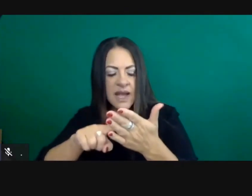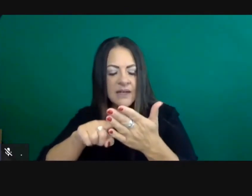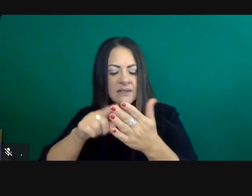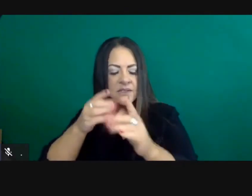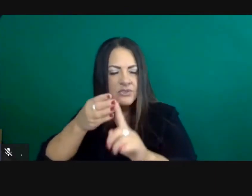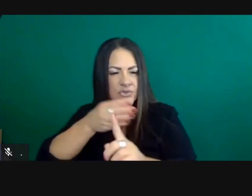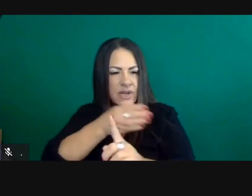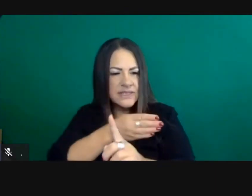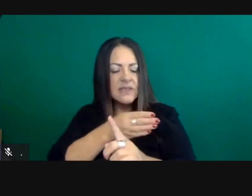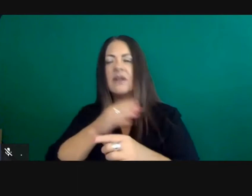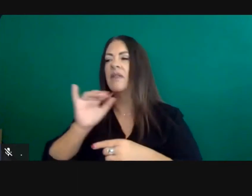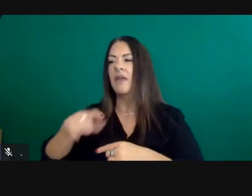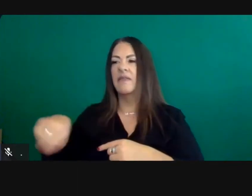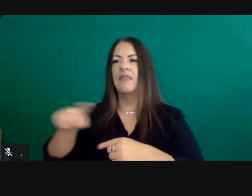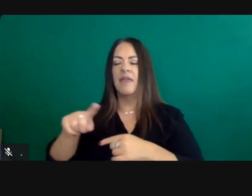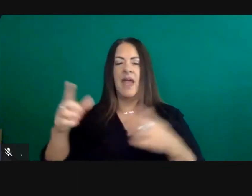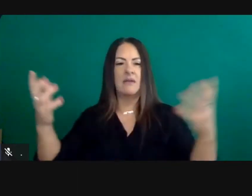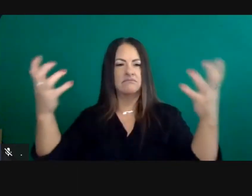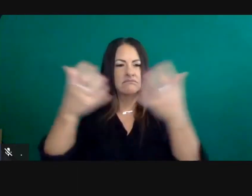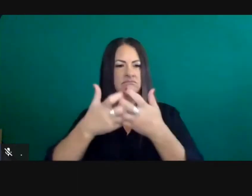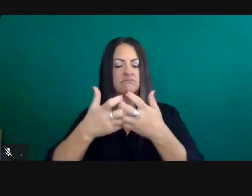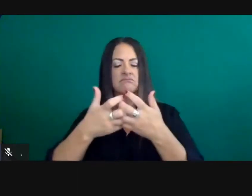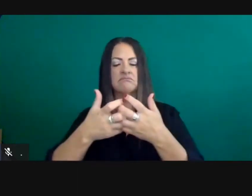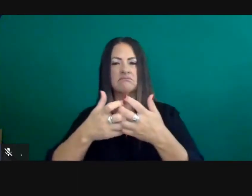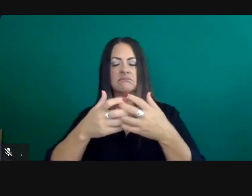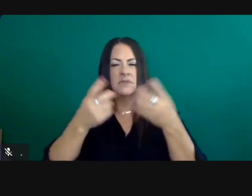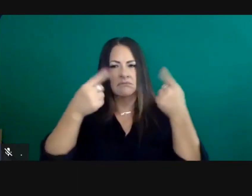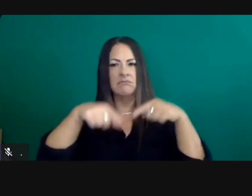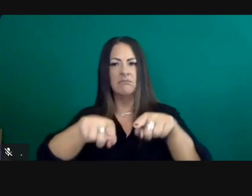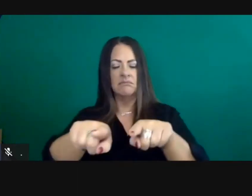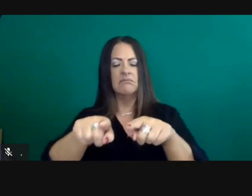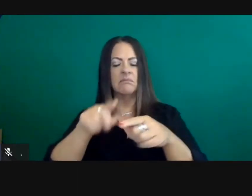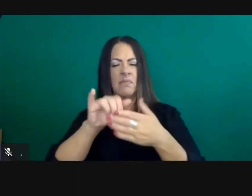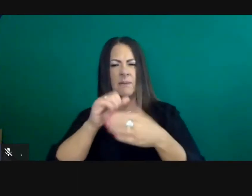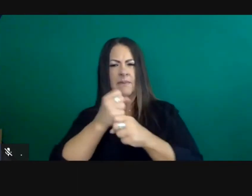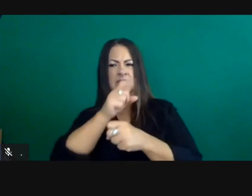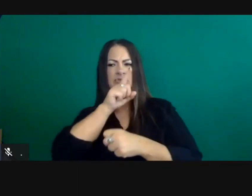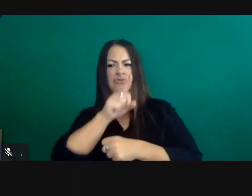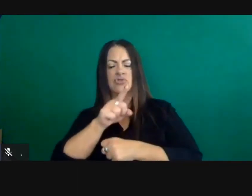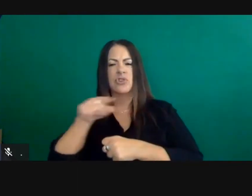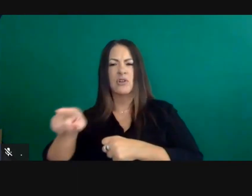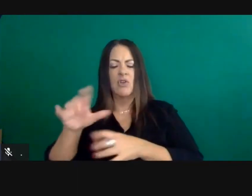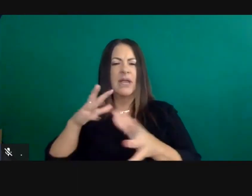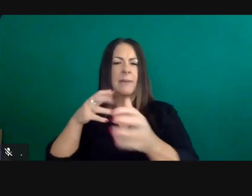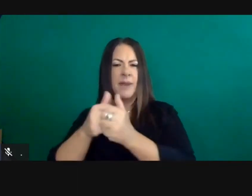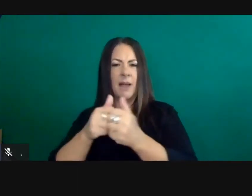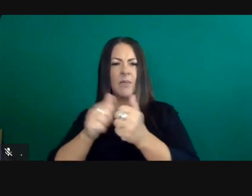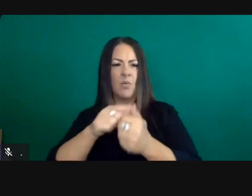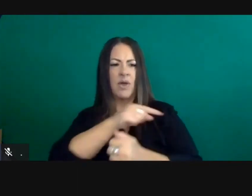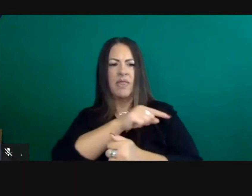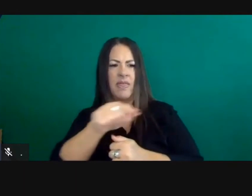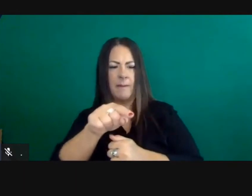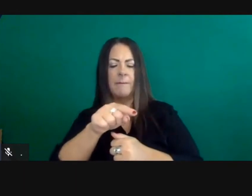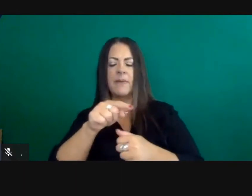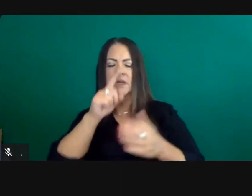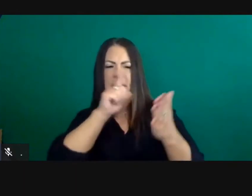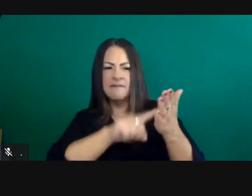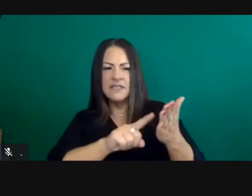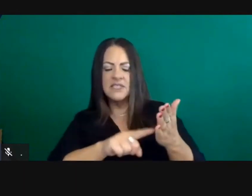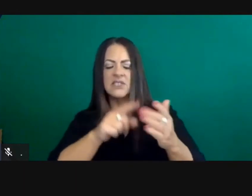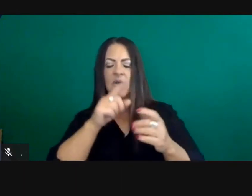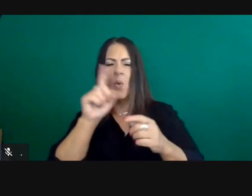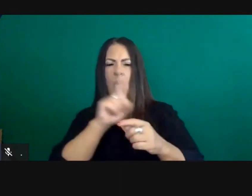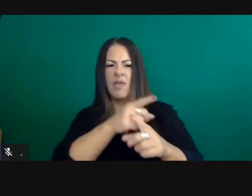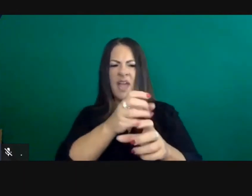not just do the requisite case identification and disease investigation with that initial